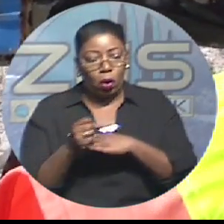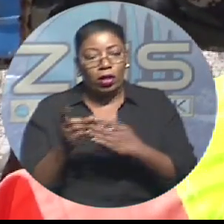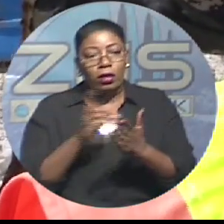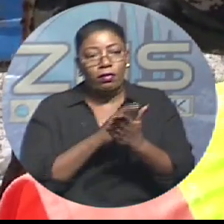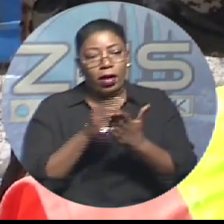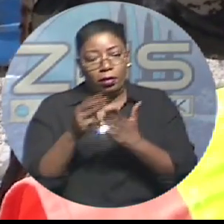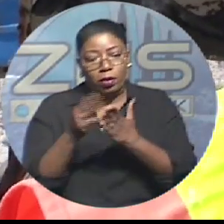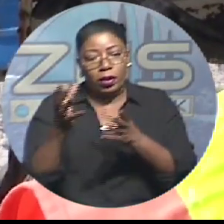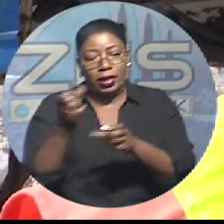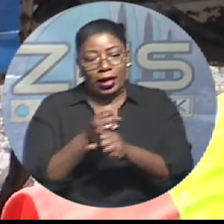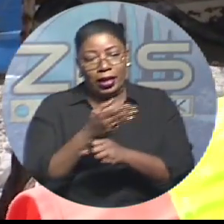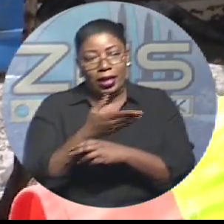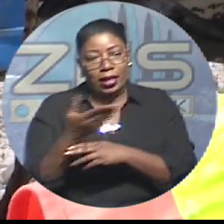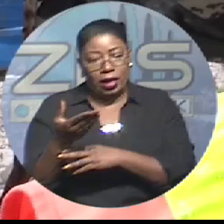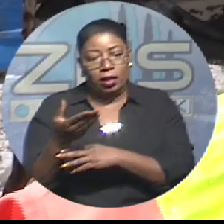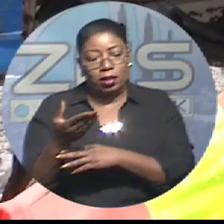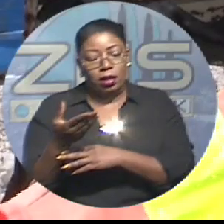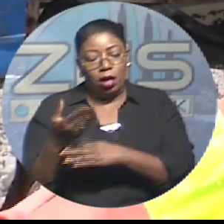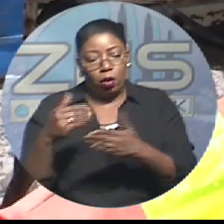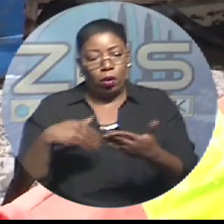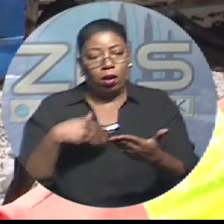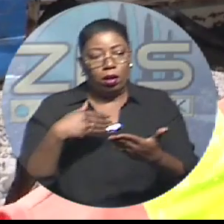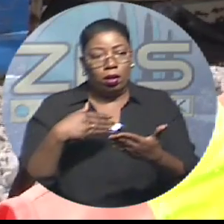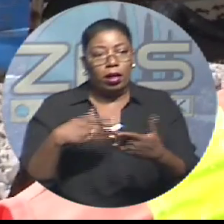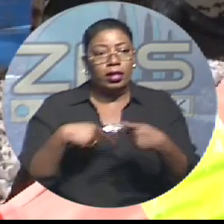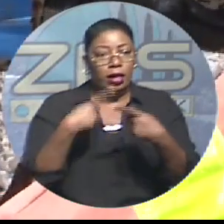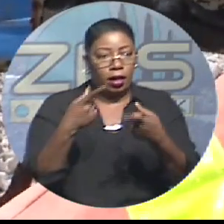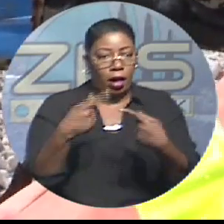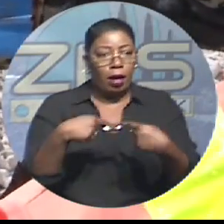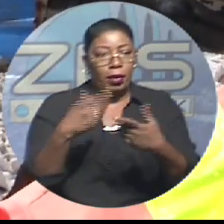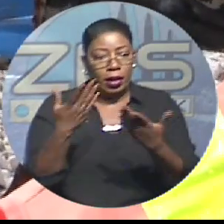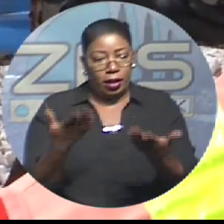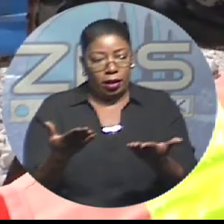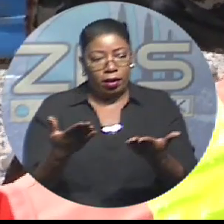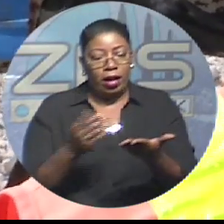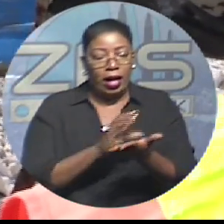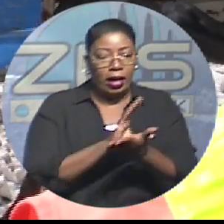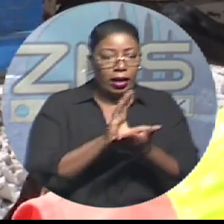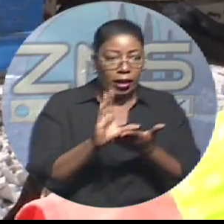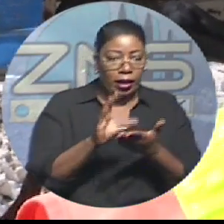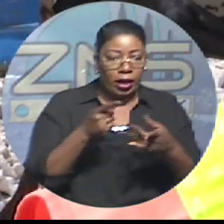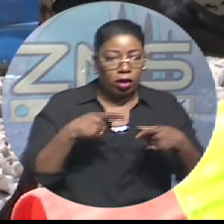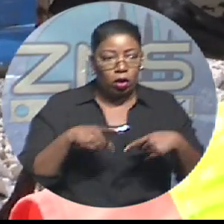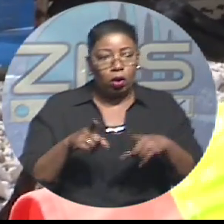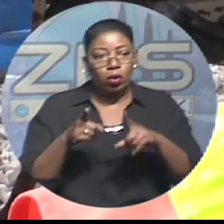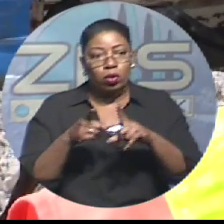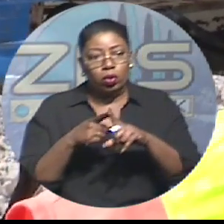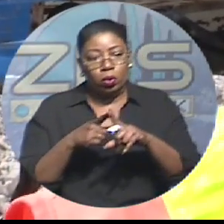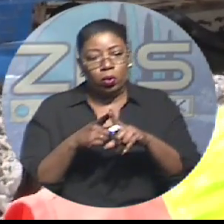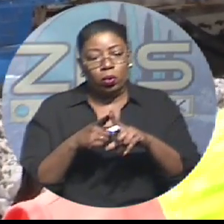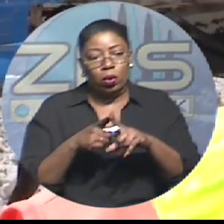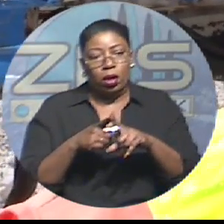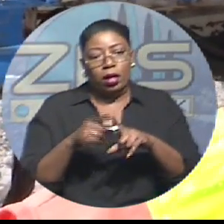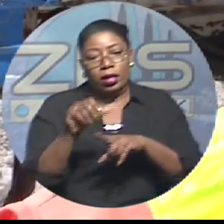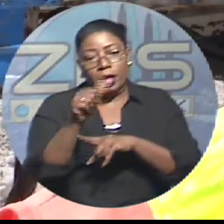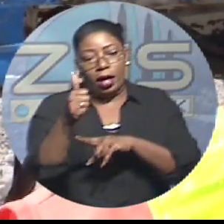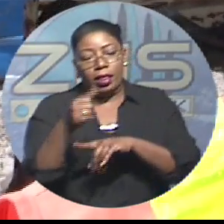goods delivered directly here, cleared, and then transshipped to the offshore islands,